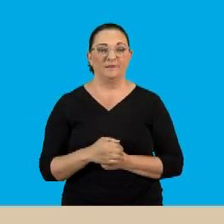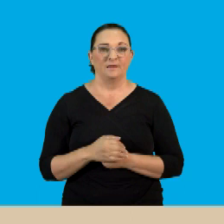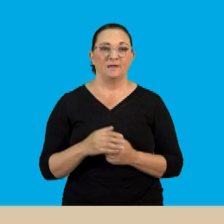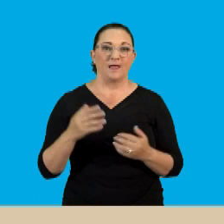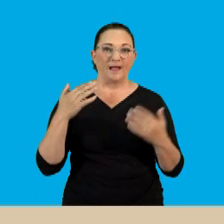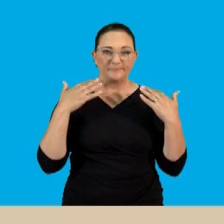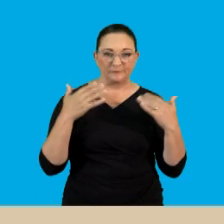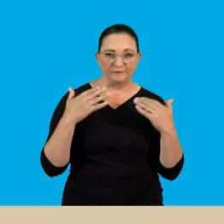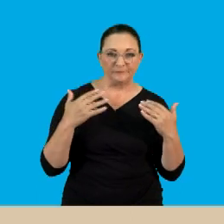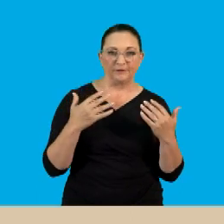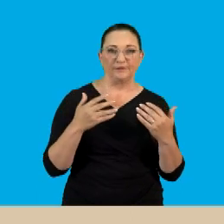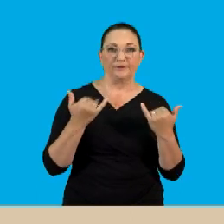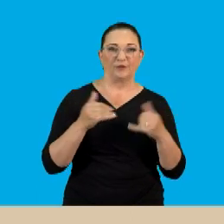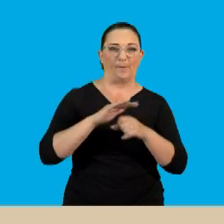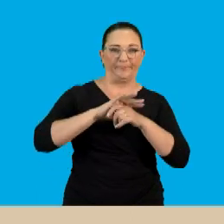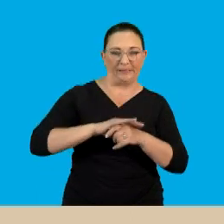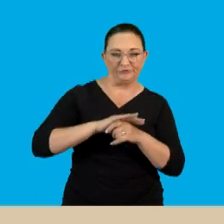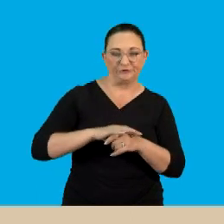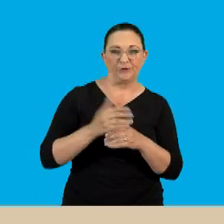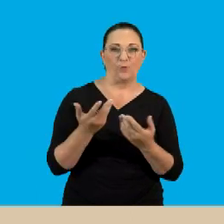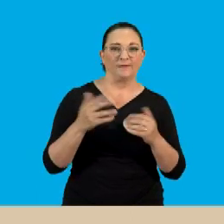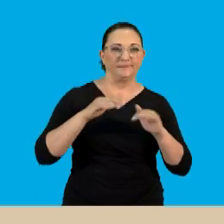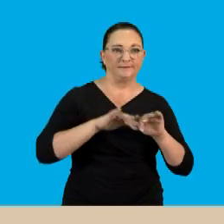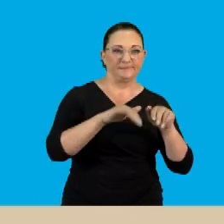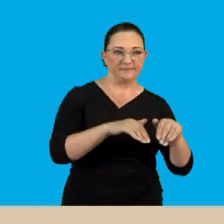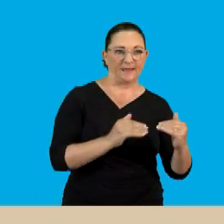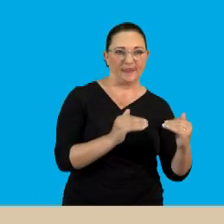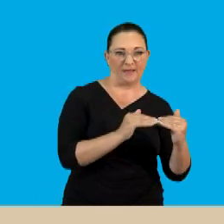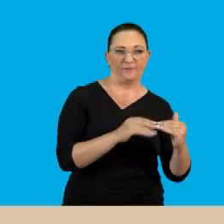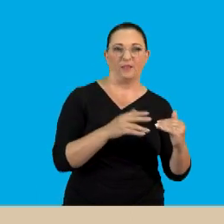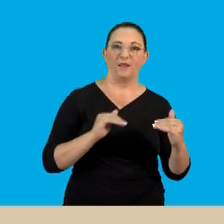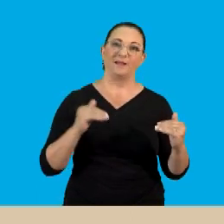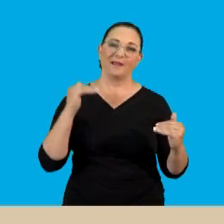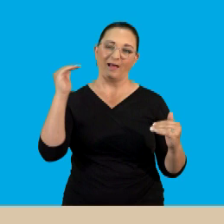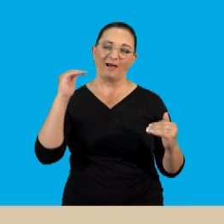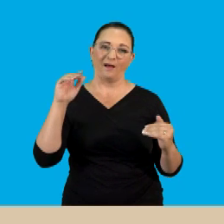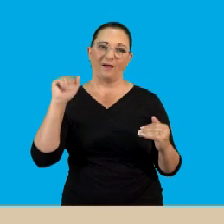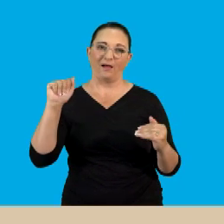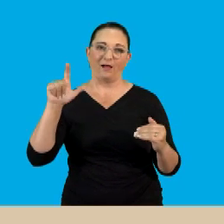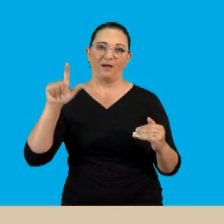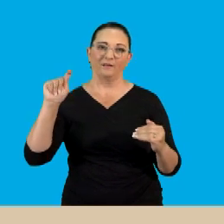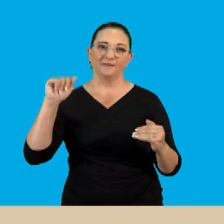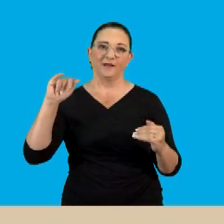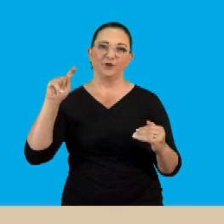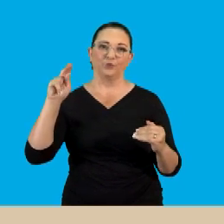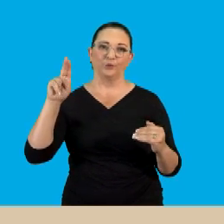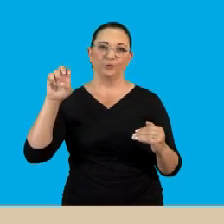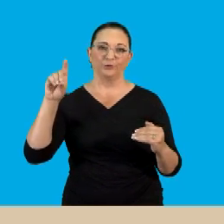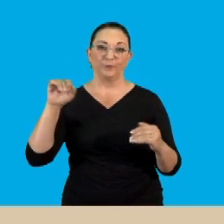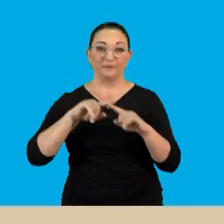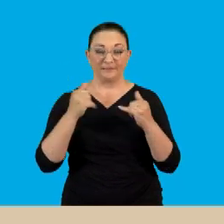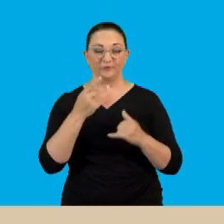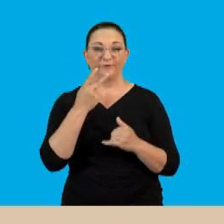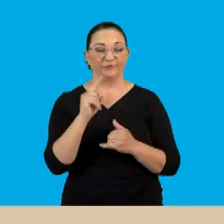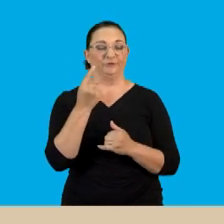the atmospheric pressure at sea level and at high altitude. Now, let us test